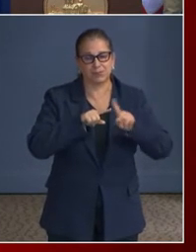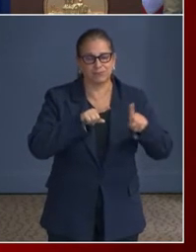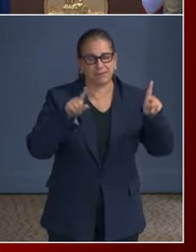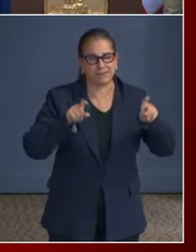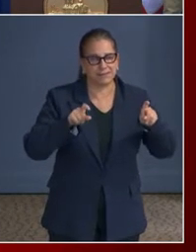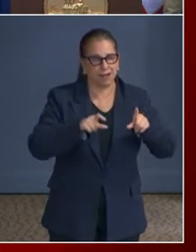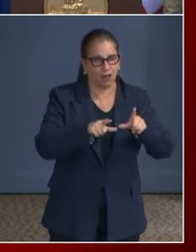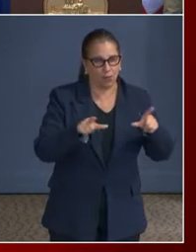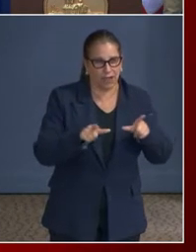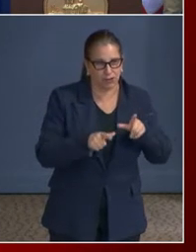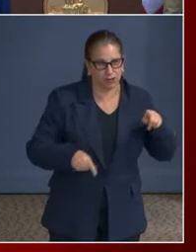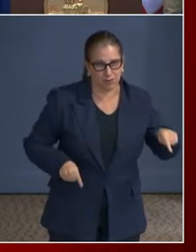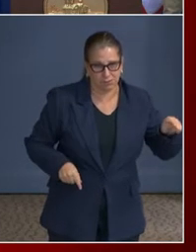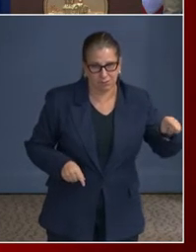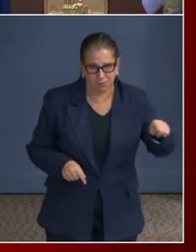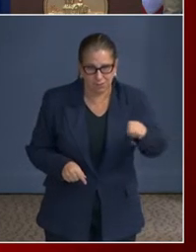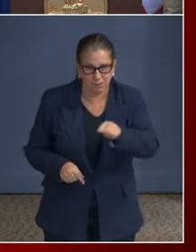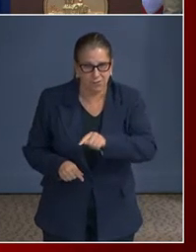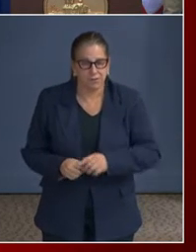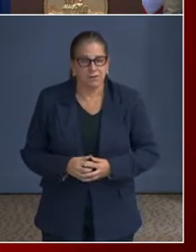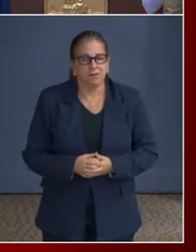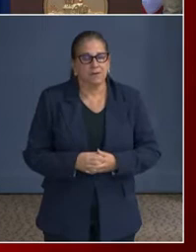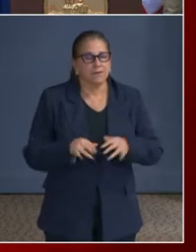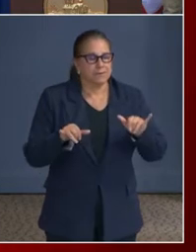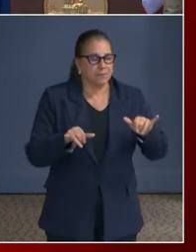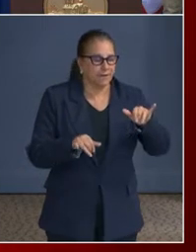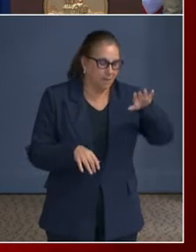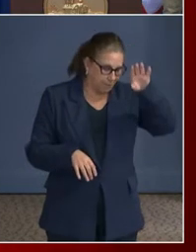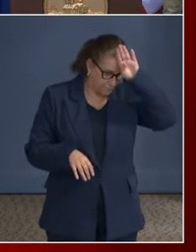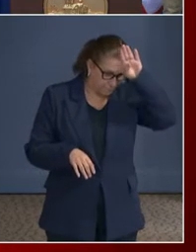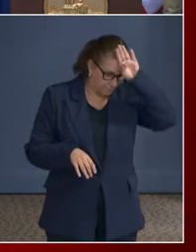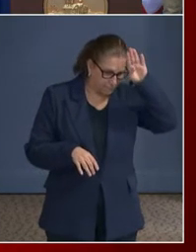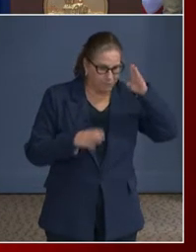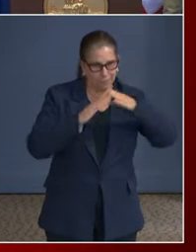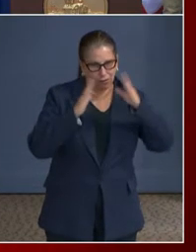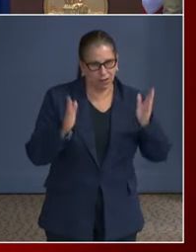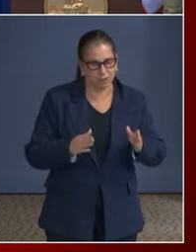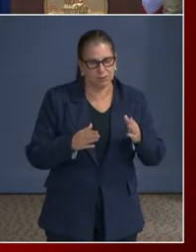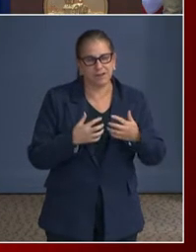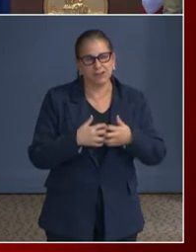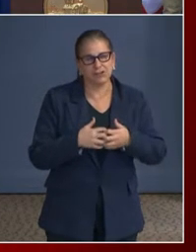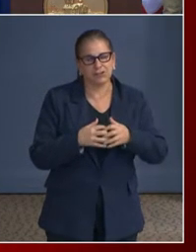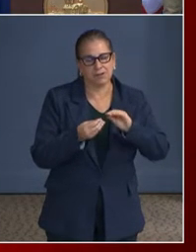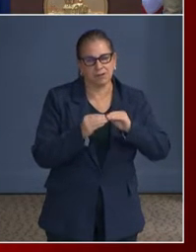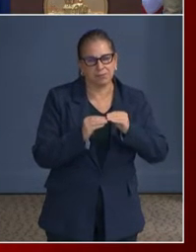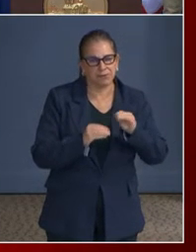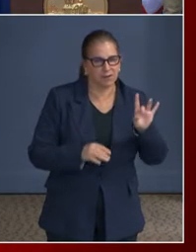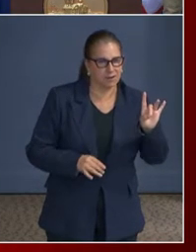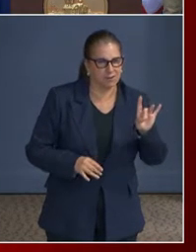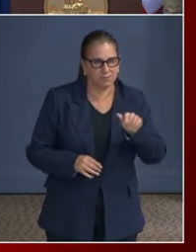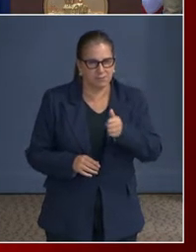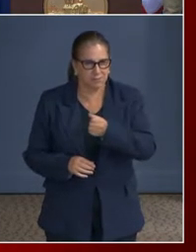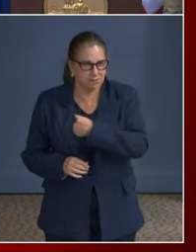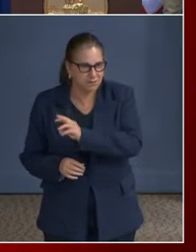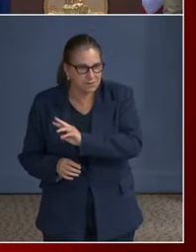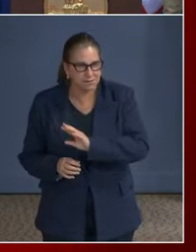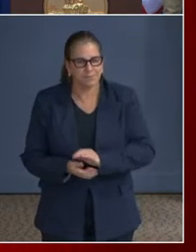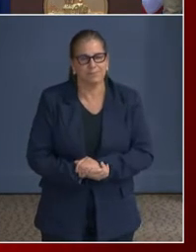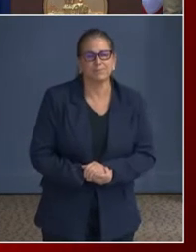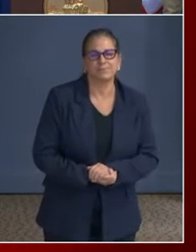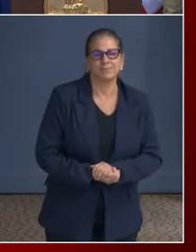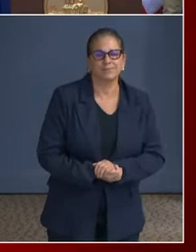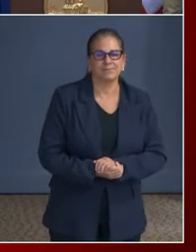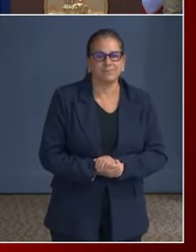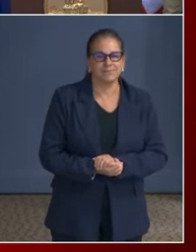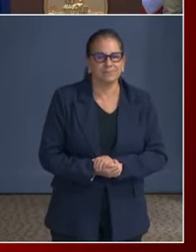engines were available, fire engine companies, I should say, for 3 days in a row, but now we have broken up